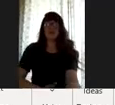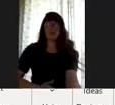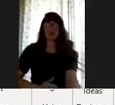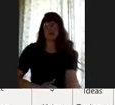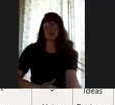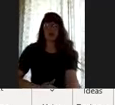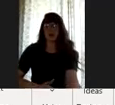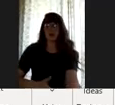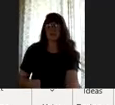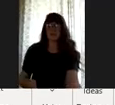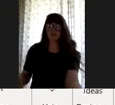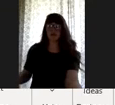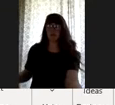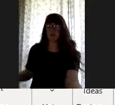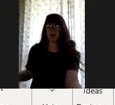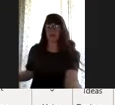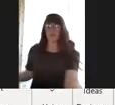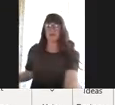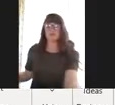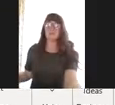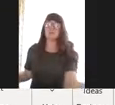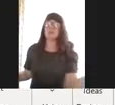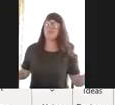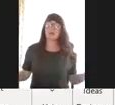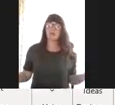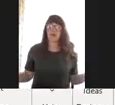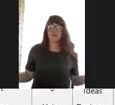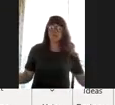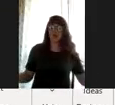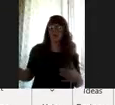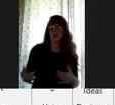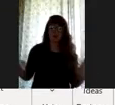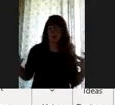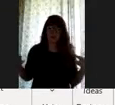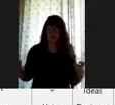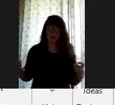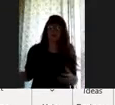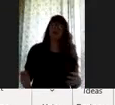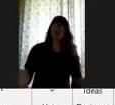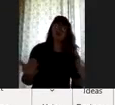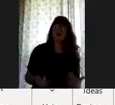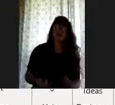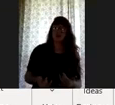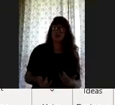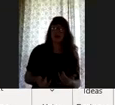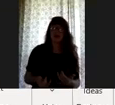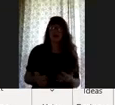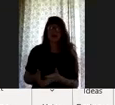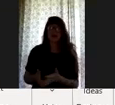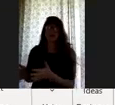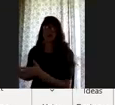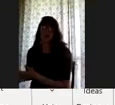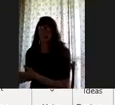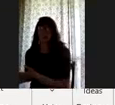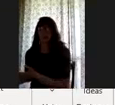what form of glory we're talking about, is going to depend on what category it goes into. If I'm correct and it's talking about the glorified body, right, Christ is coming back, then it's